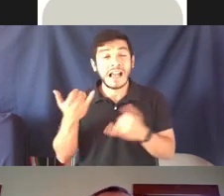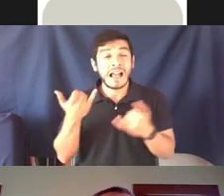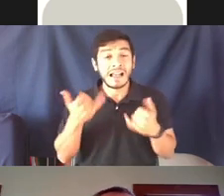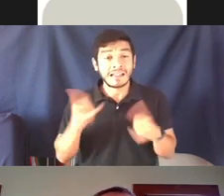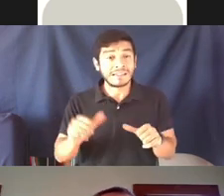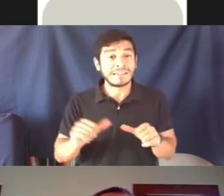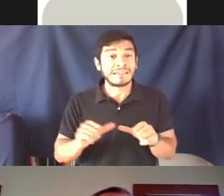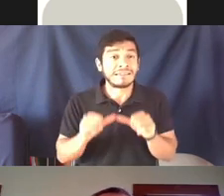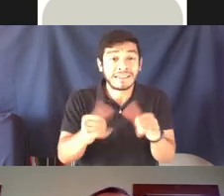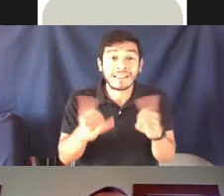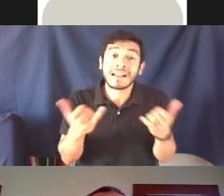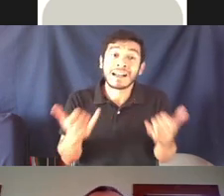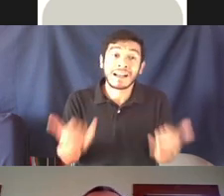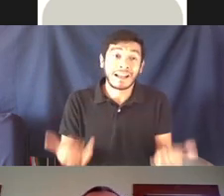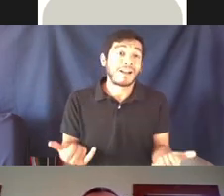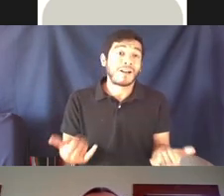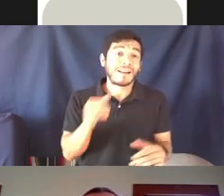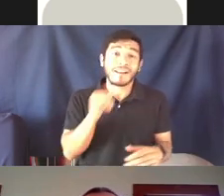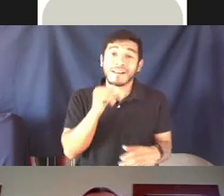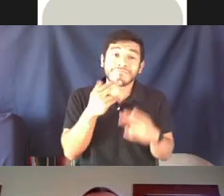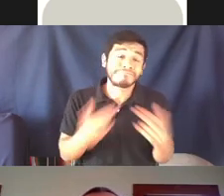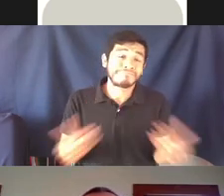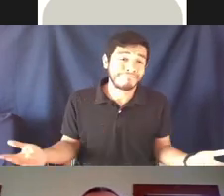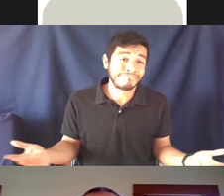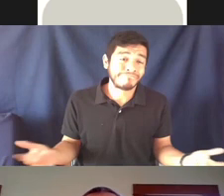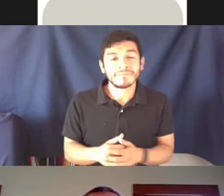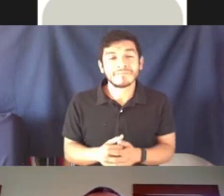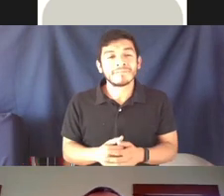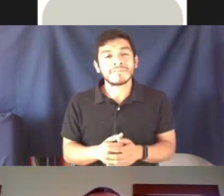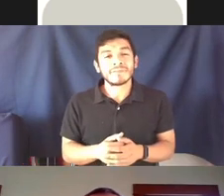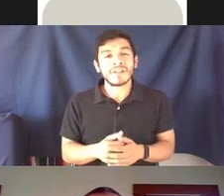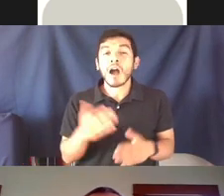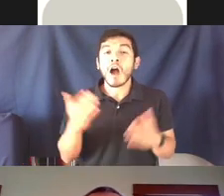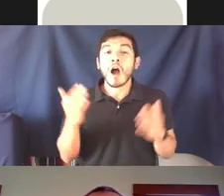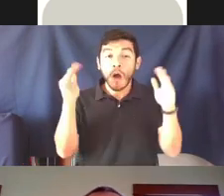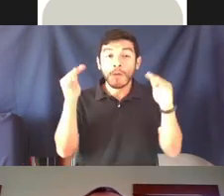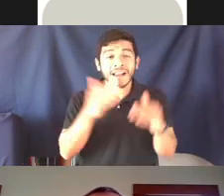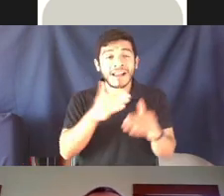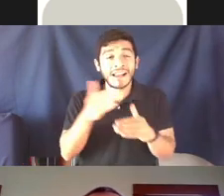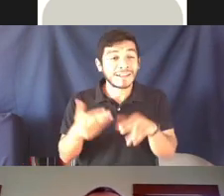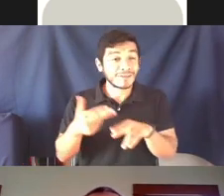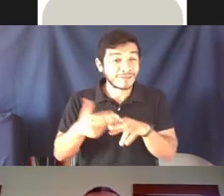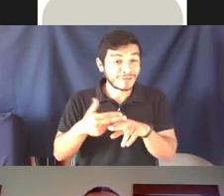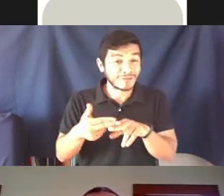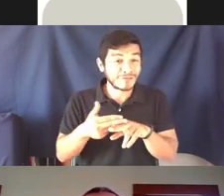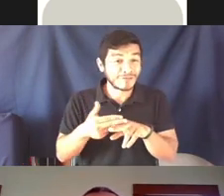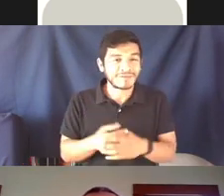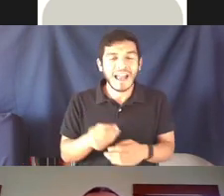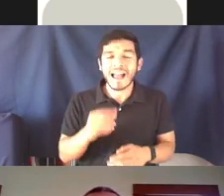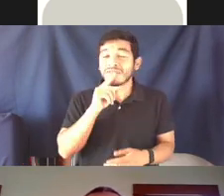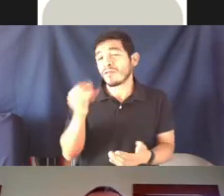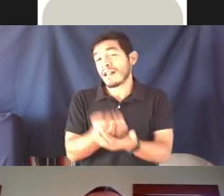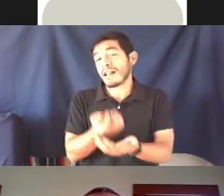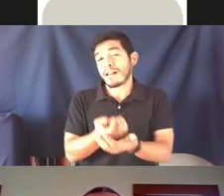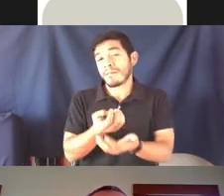but maybe ending soon. And certainly the economy, right? So if you're working with young people that are trying